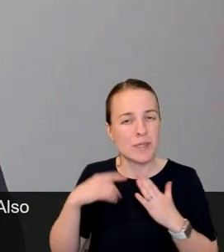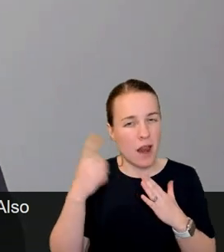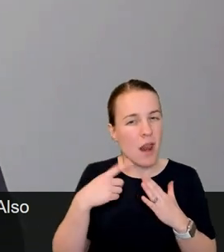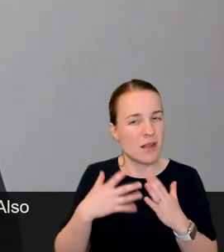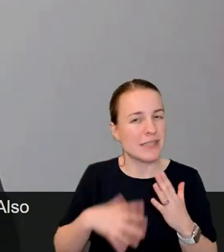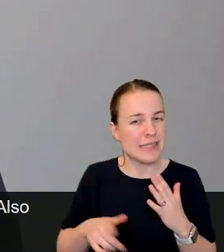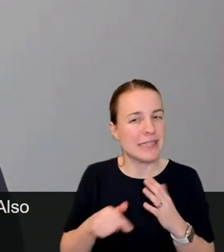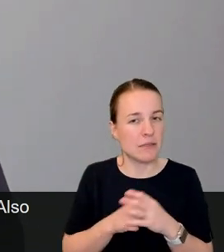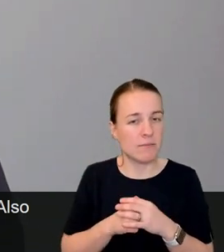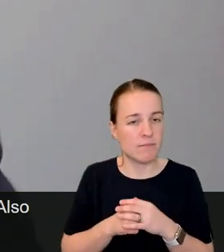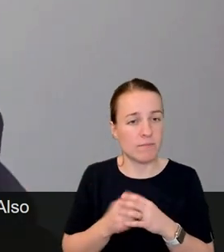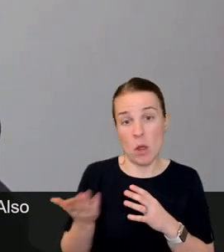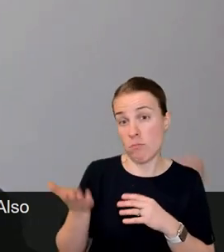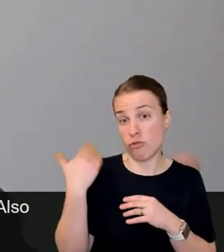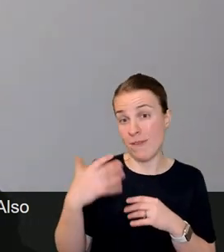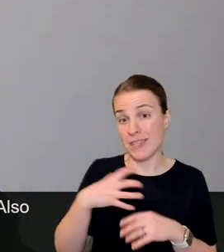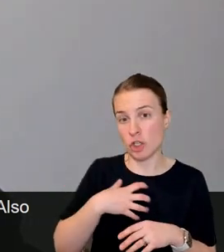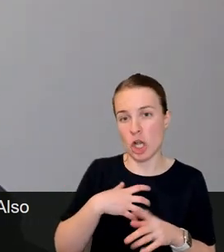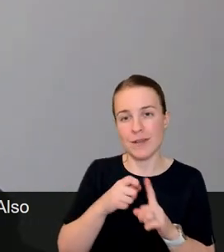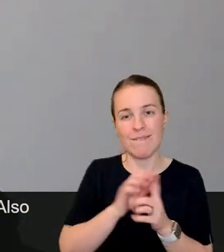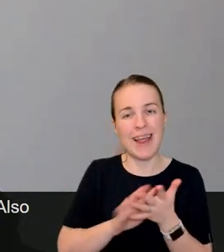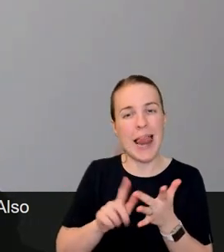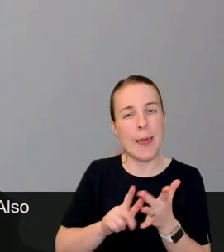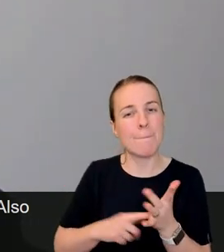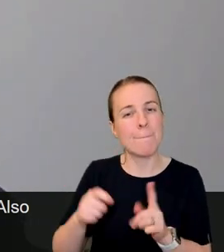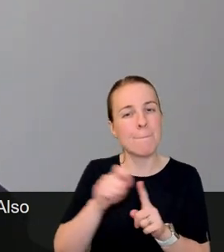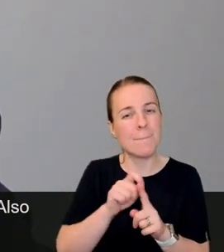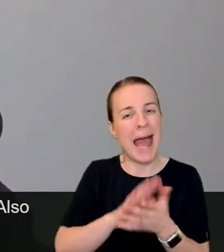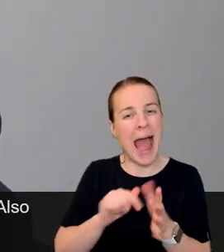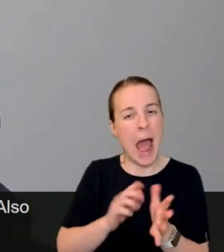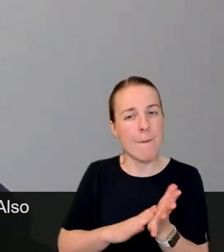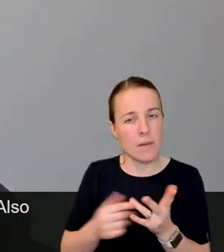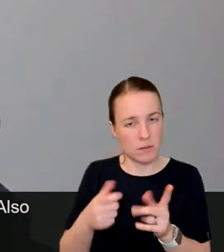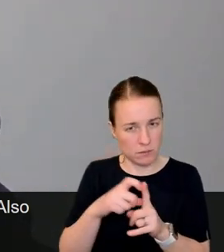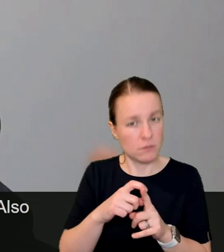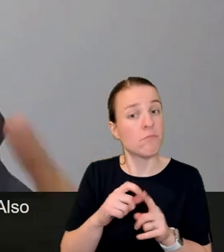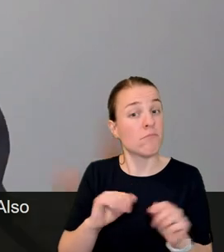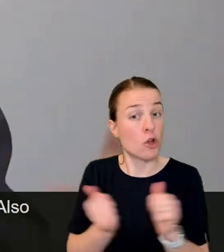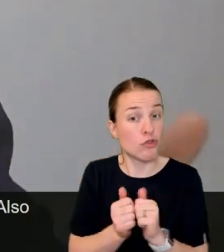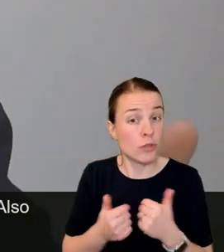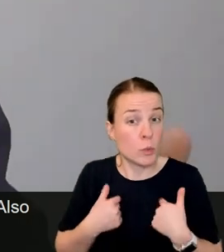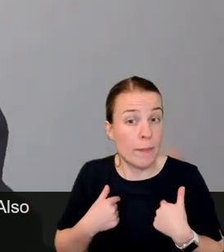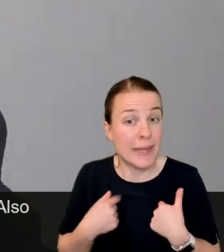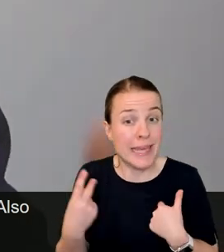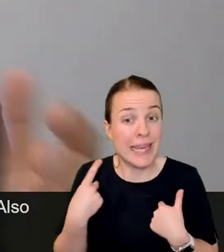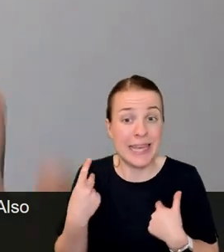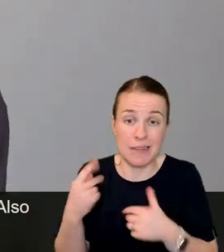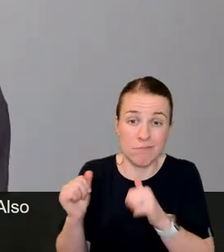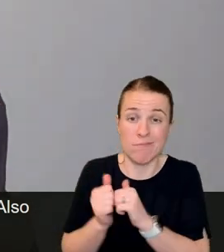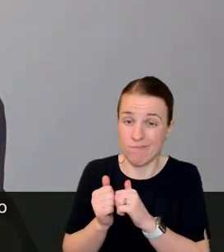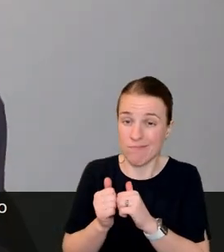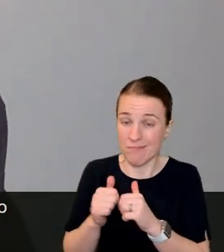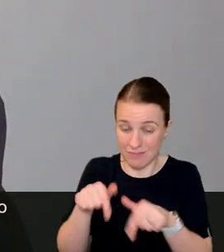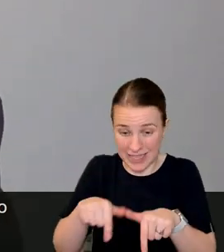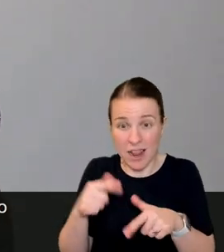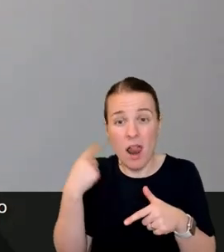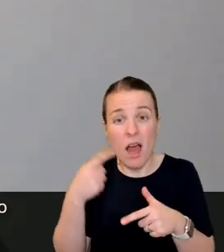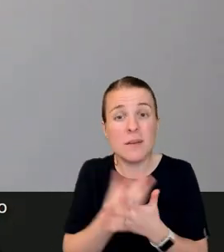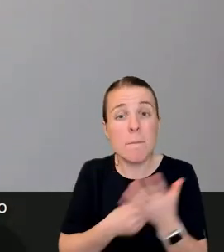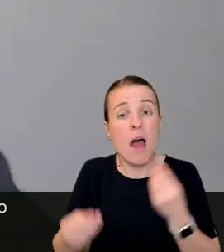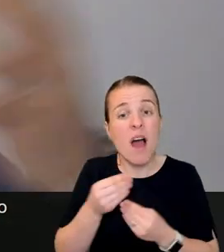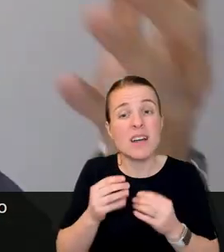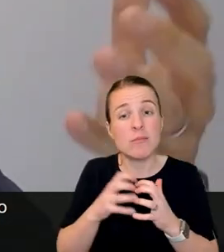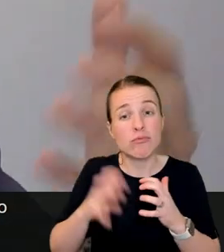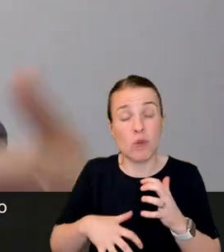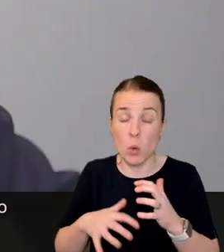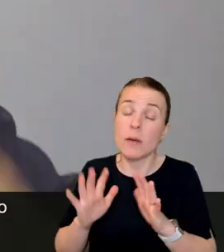Chancellor, Philip Hammond, who agreed with me in relation to the market being broken in London. And to give him credit, he asked Oliver Letwin